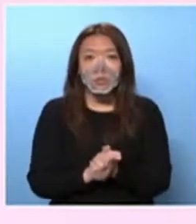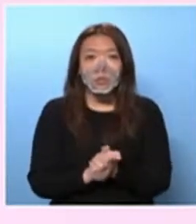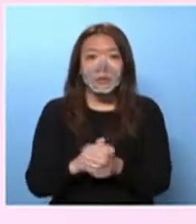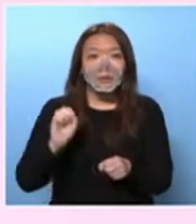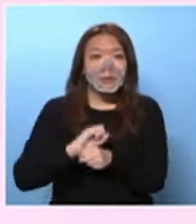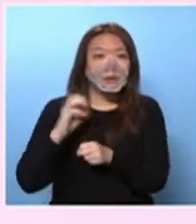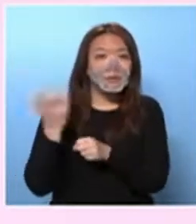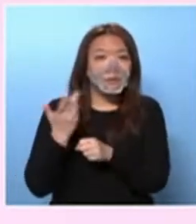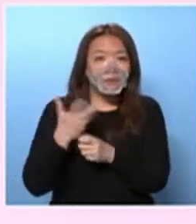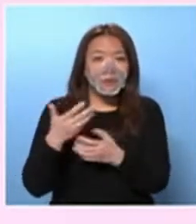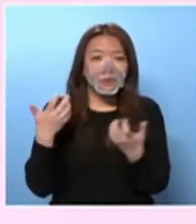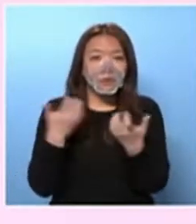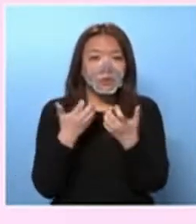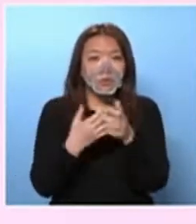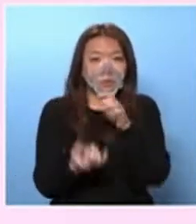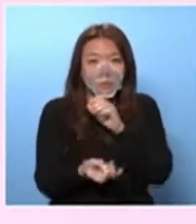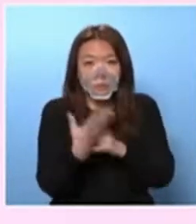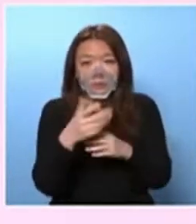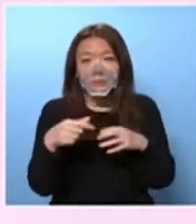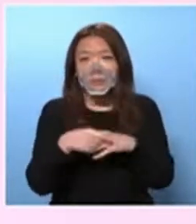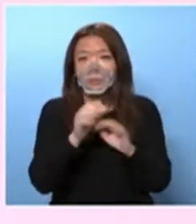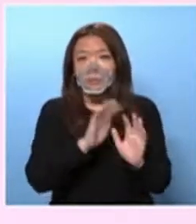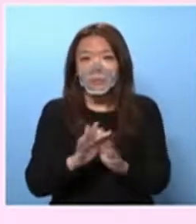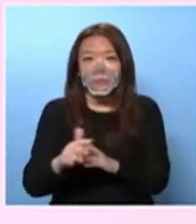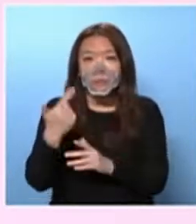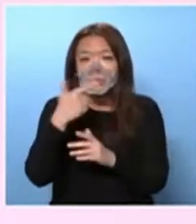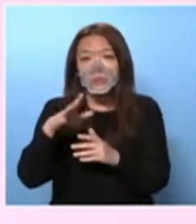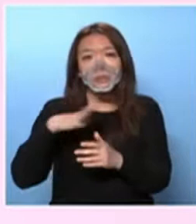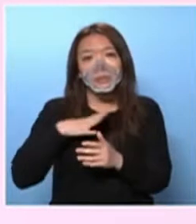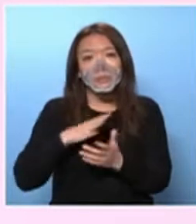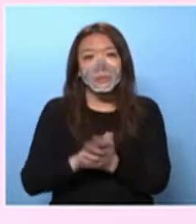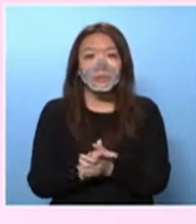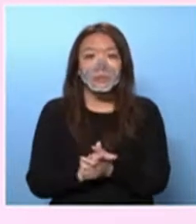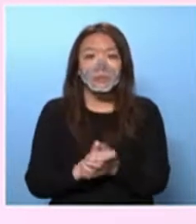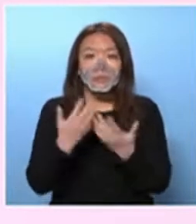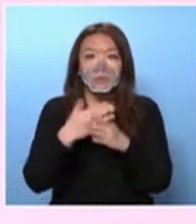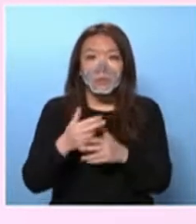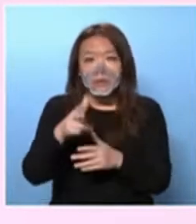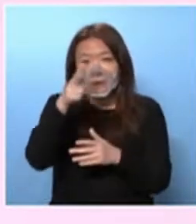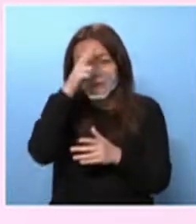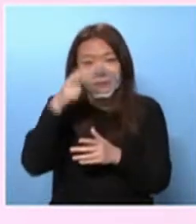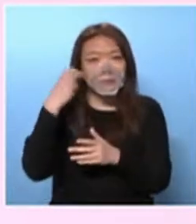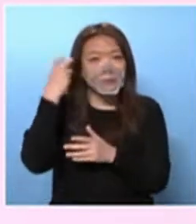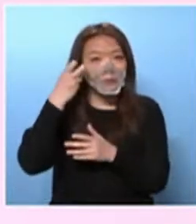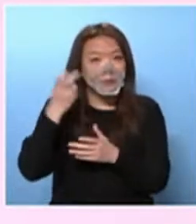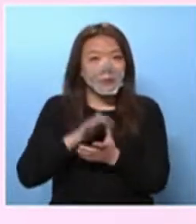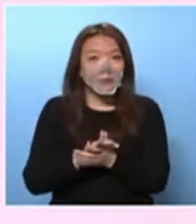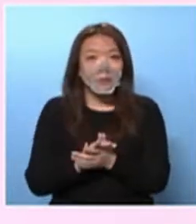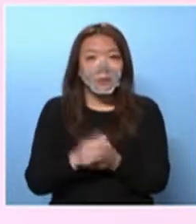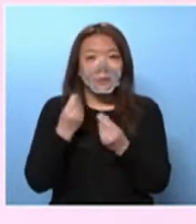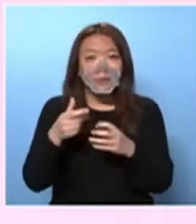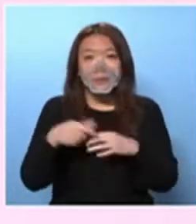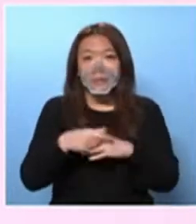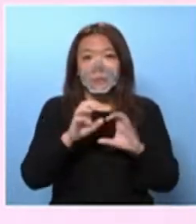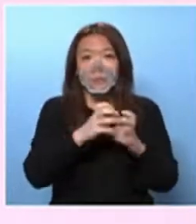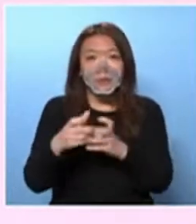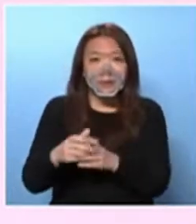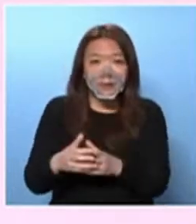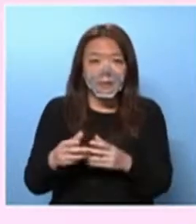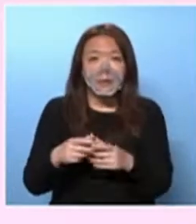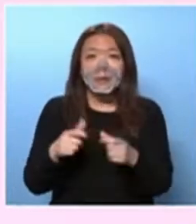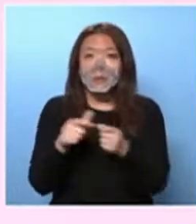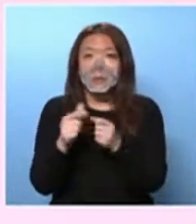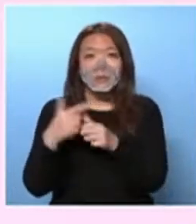order to expand the function of the CDI. Concurrently, the government will explore ways to enable the financial institutions with